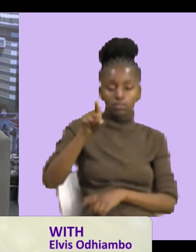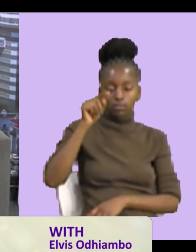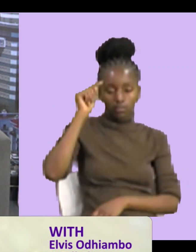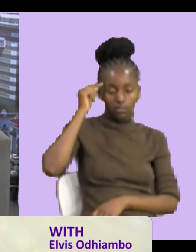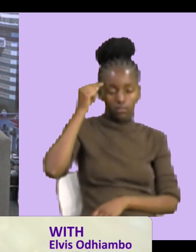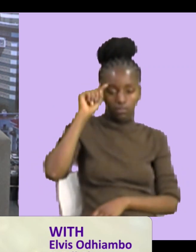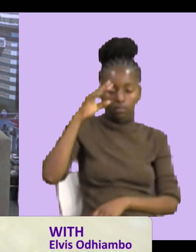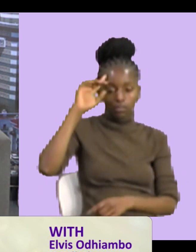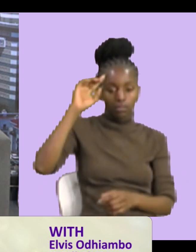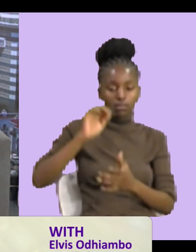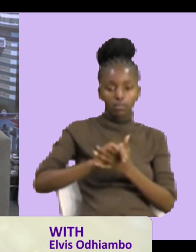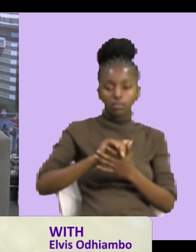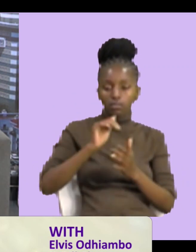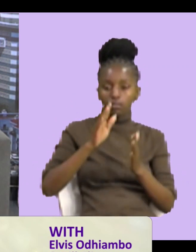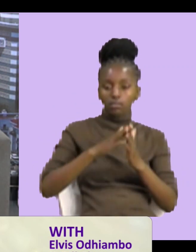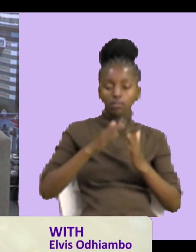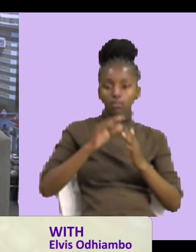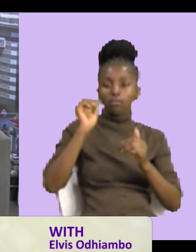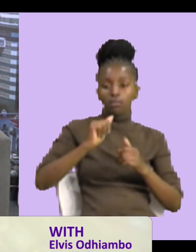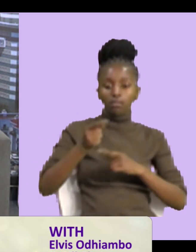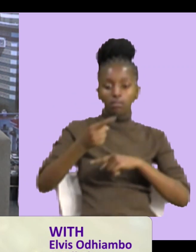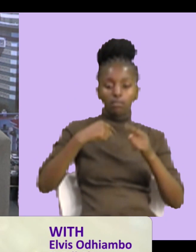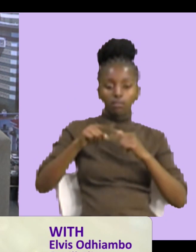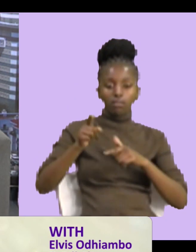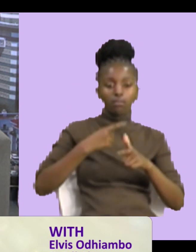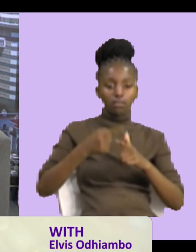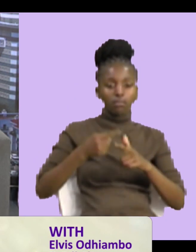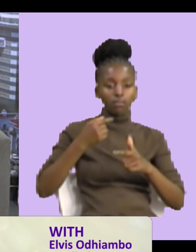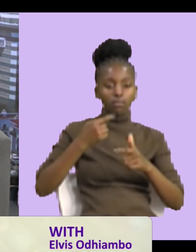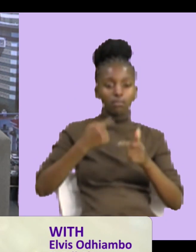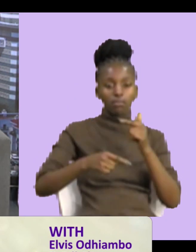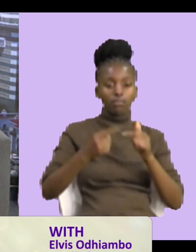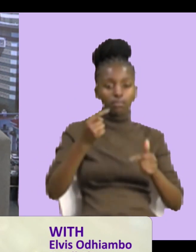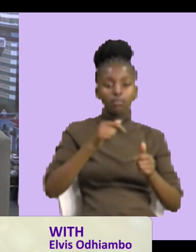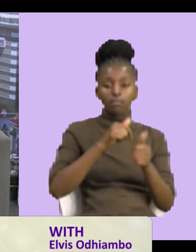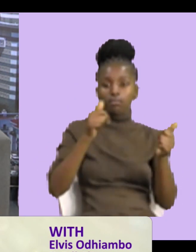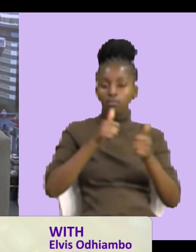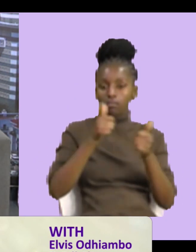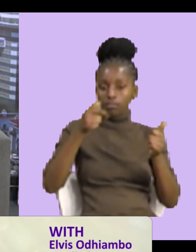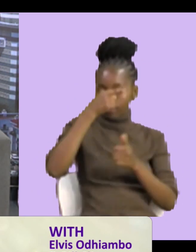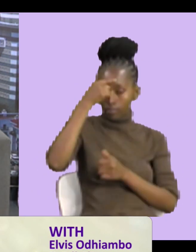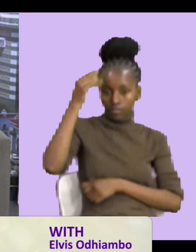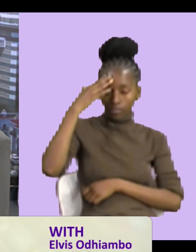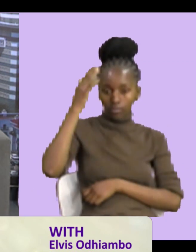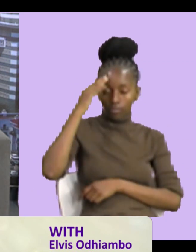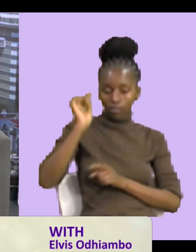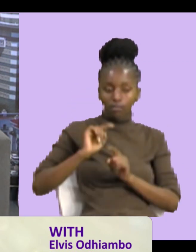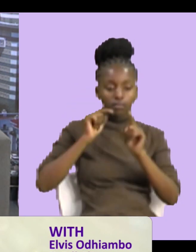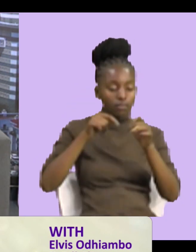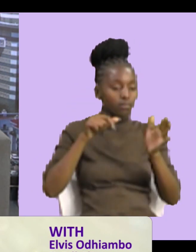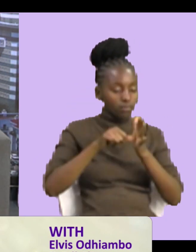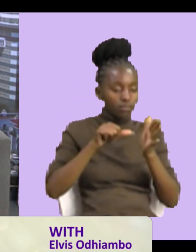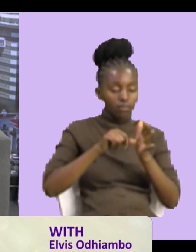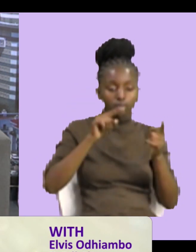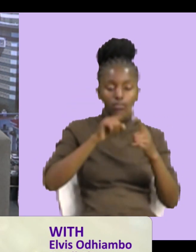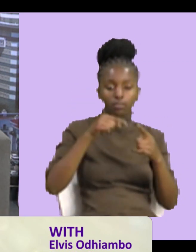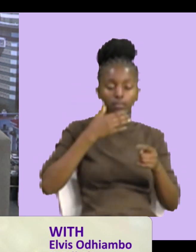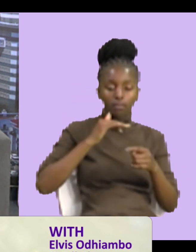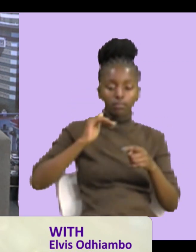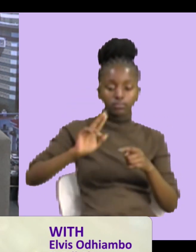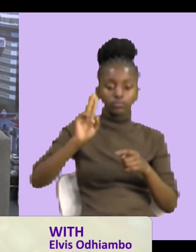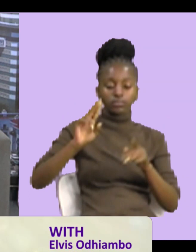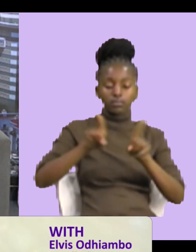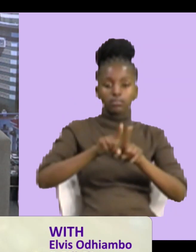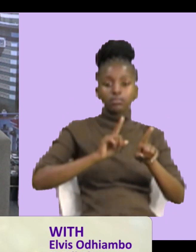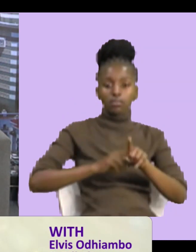get the desired results? Remember, Brentford has really caused problems for their counterparts before, the likes of Manchester United. They've really shown that they are a tough